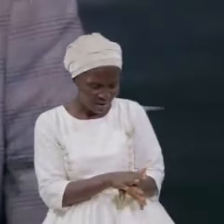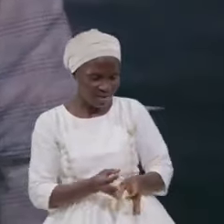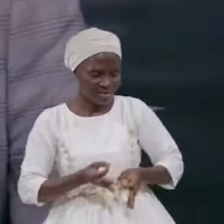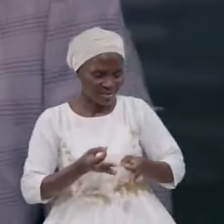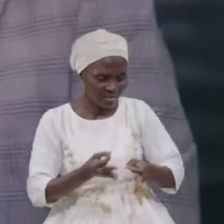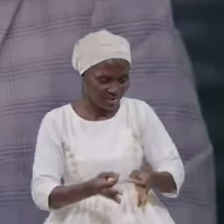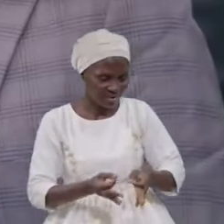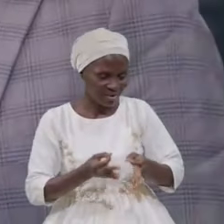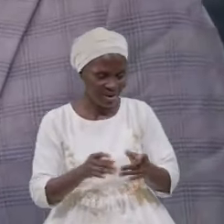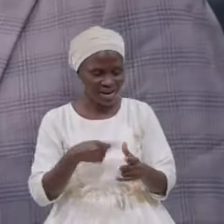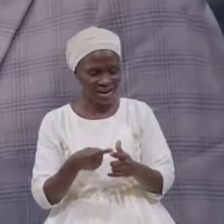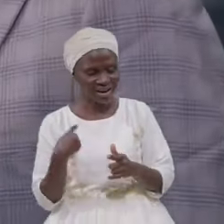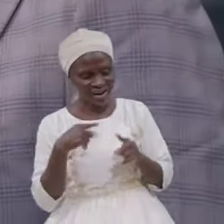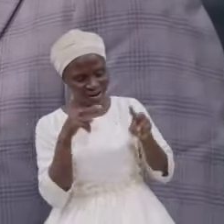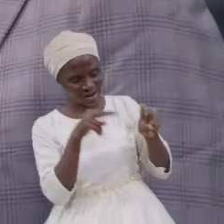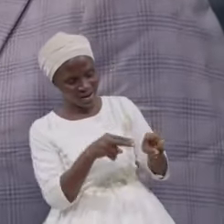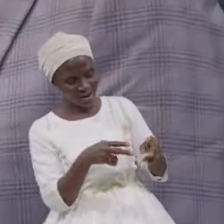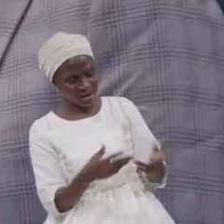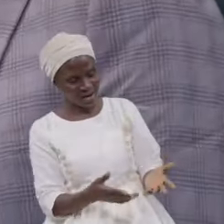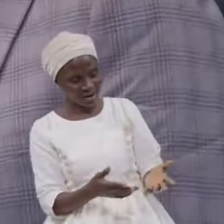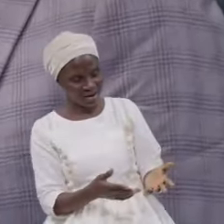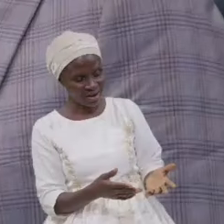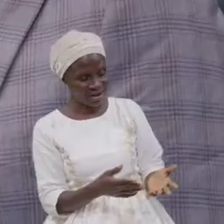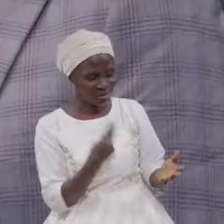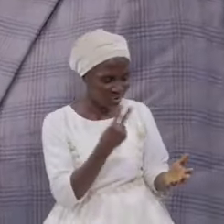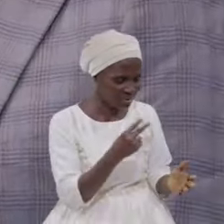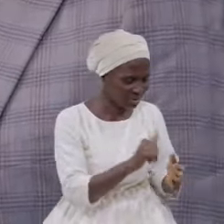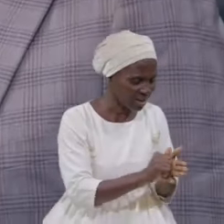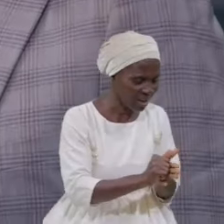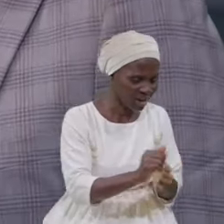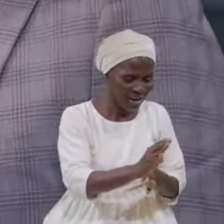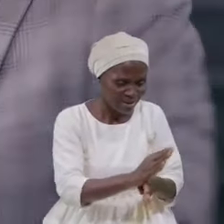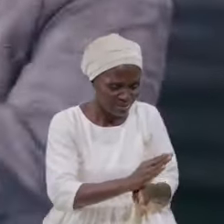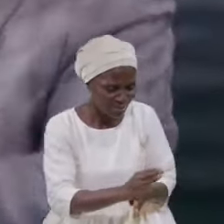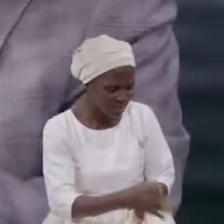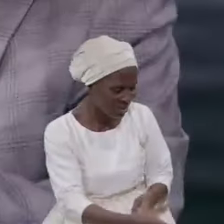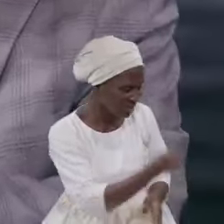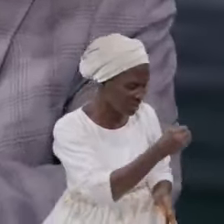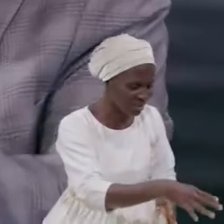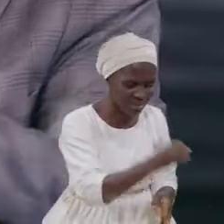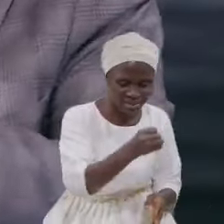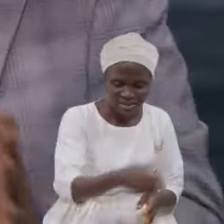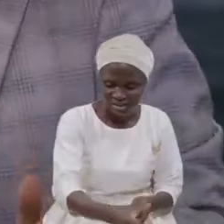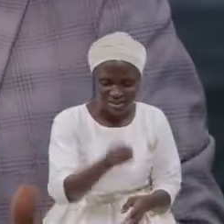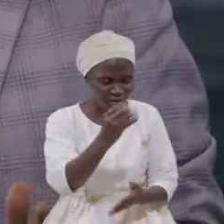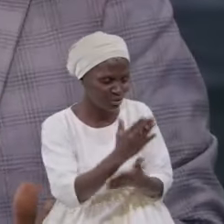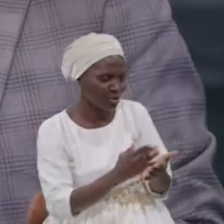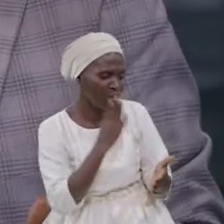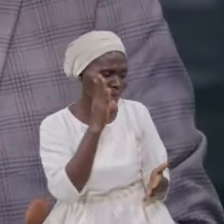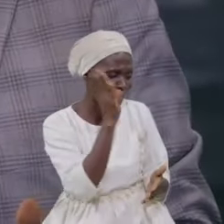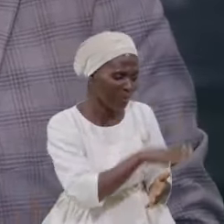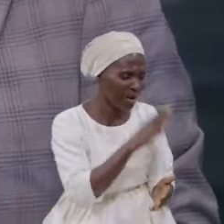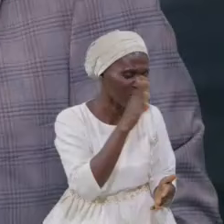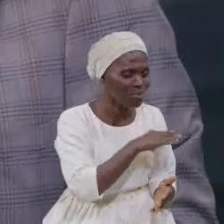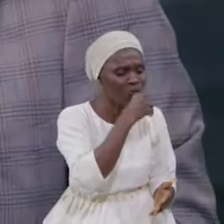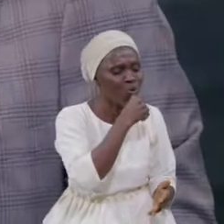some rocks. He's taking some useless utensils. He's taking some broken pot.